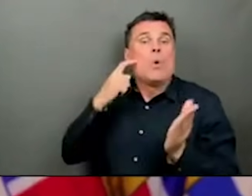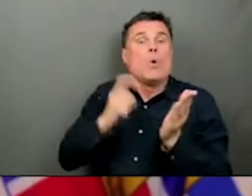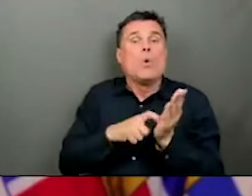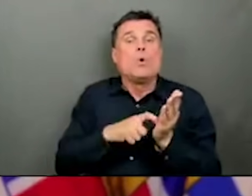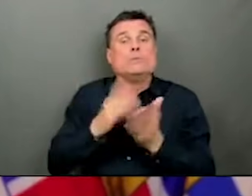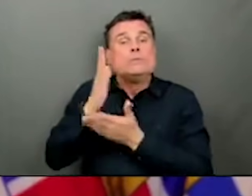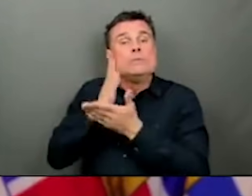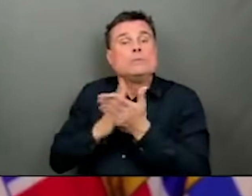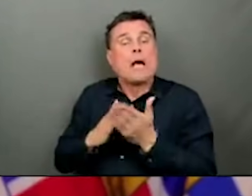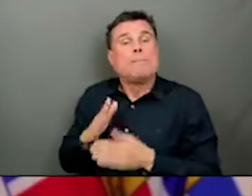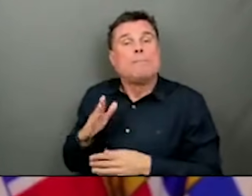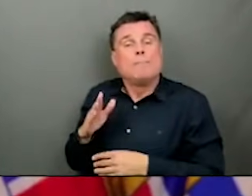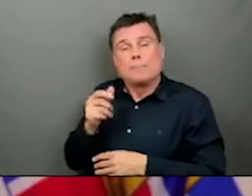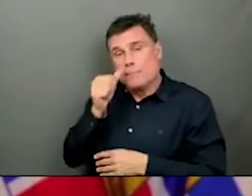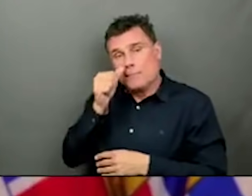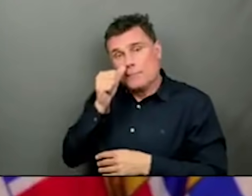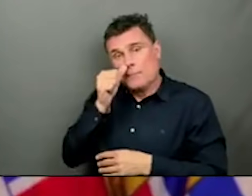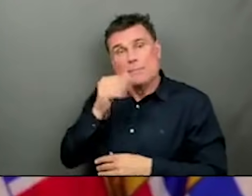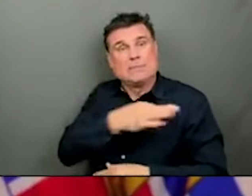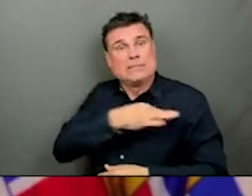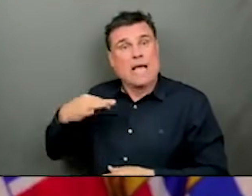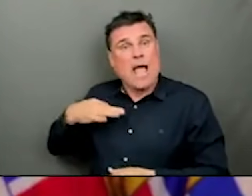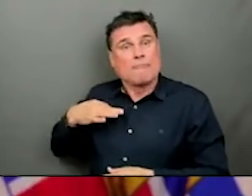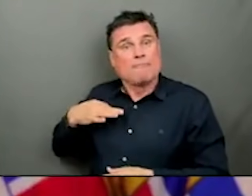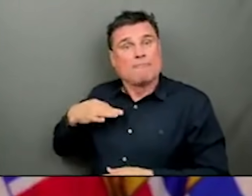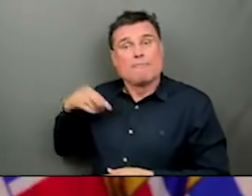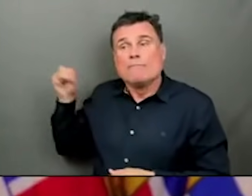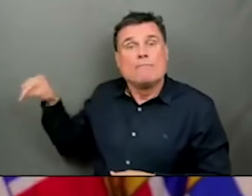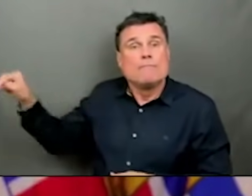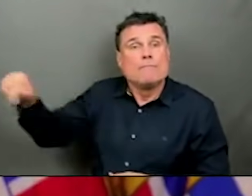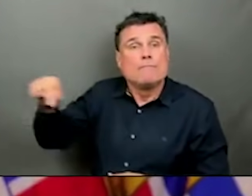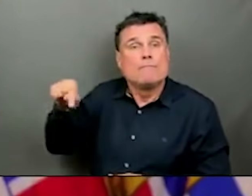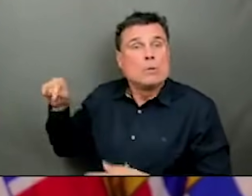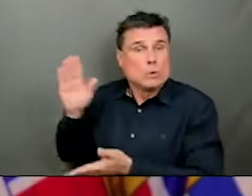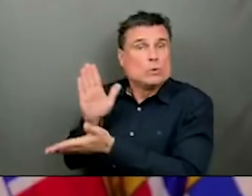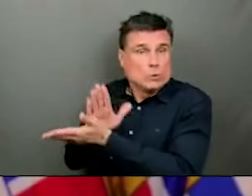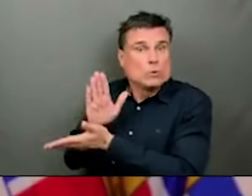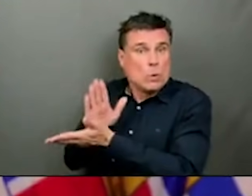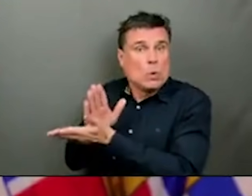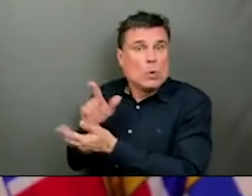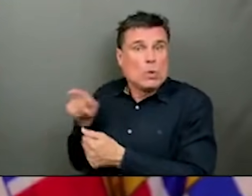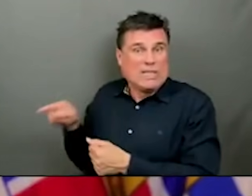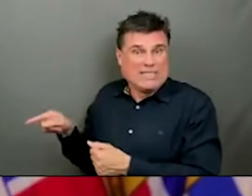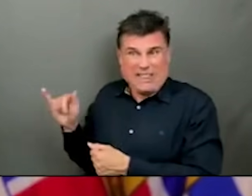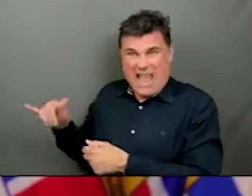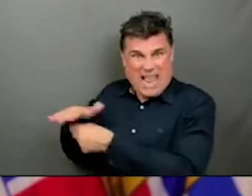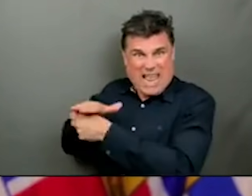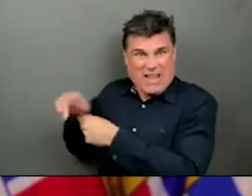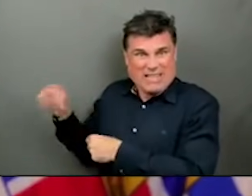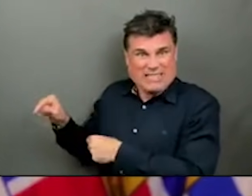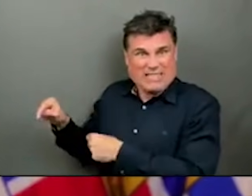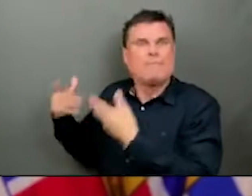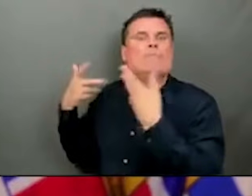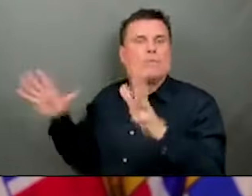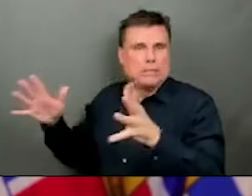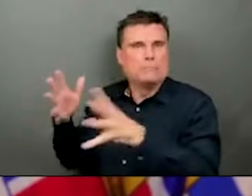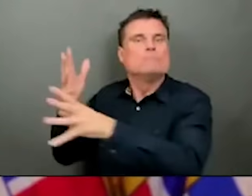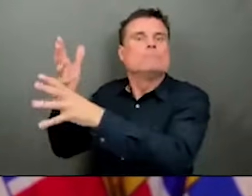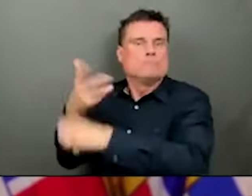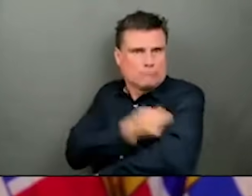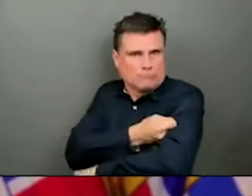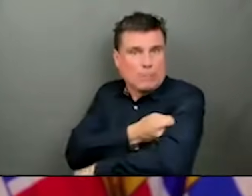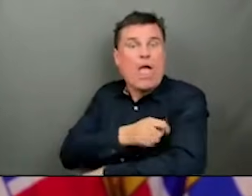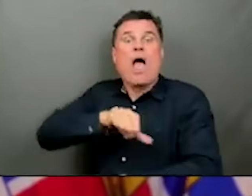This week is a very stretched week in terms of amount of vaccine, but starting next week, once again, we'll be able